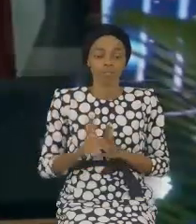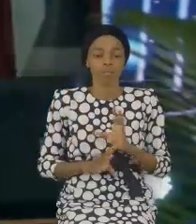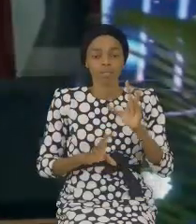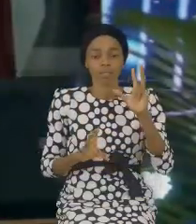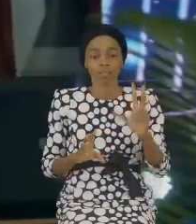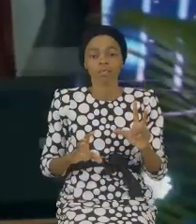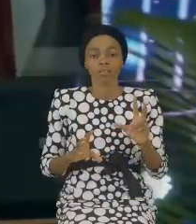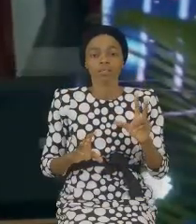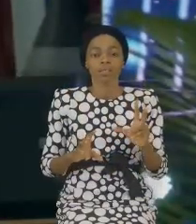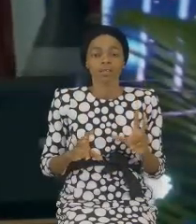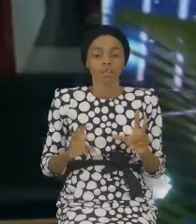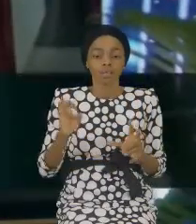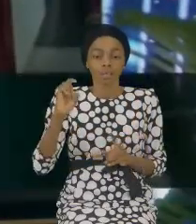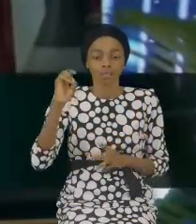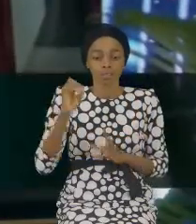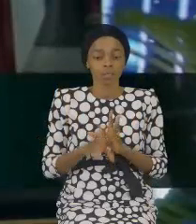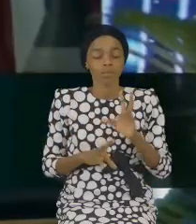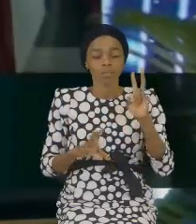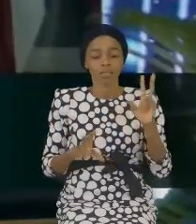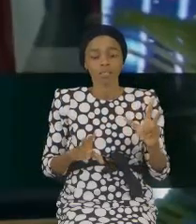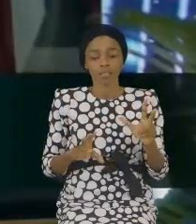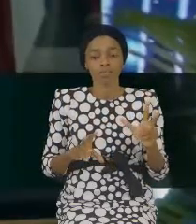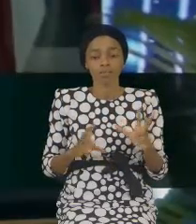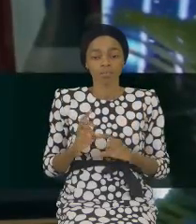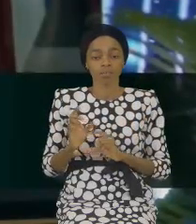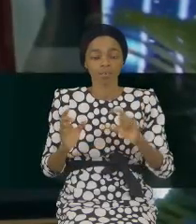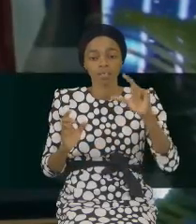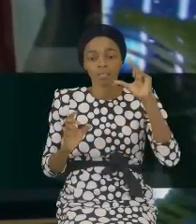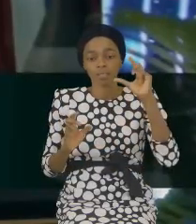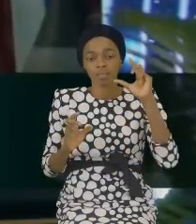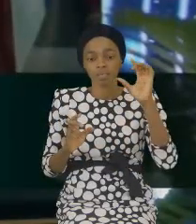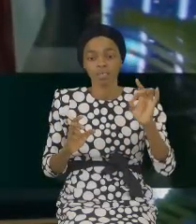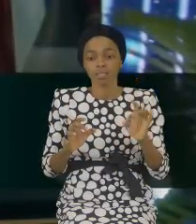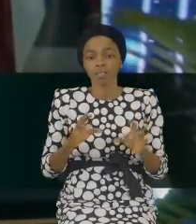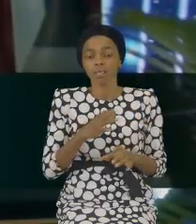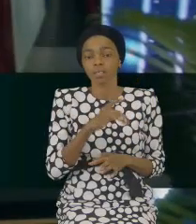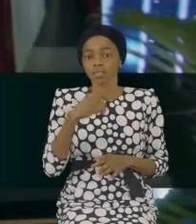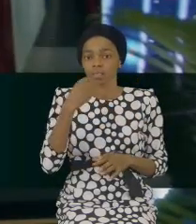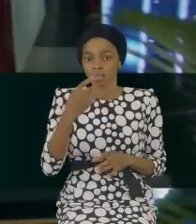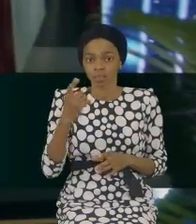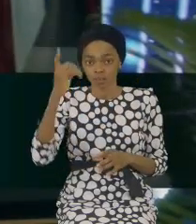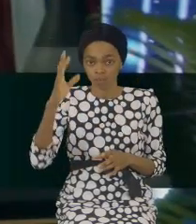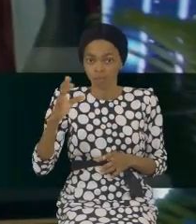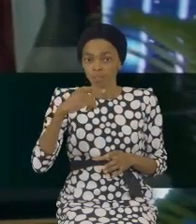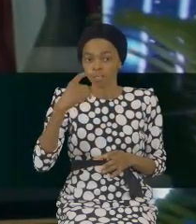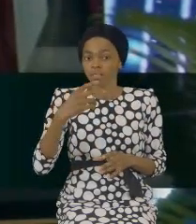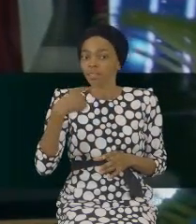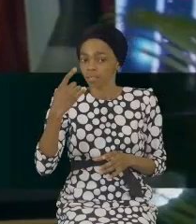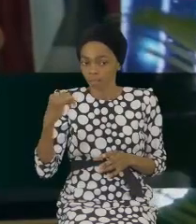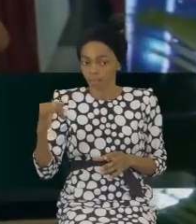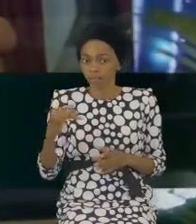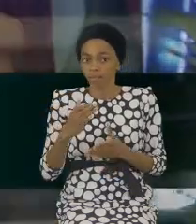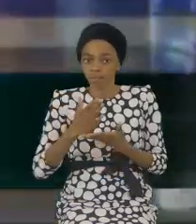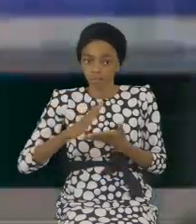I'm reading the first part of verse 8. It says, and I am come. This is the Almighty talking to Moses. This is